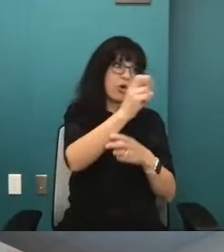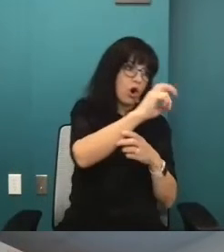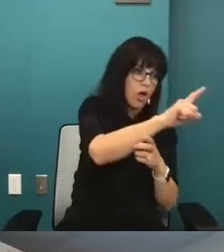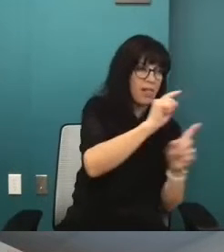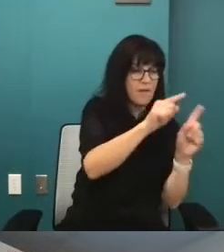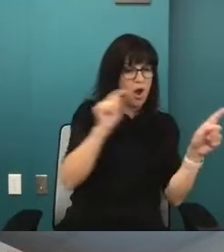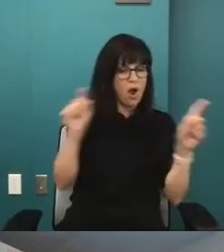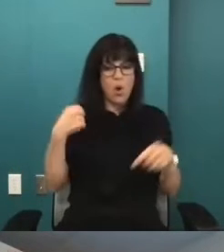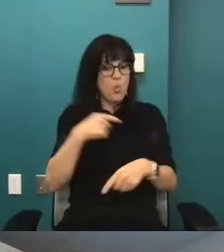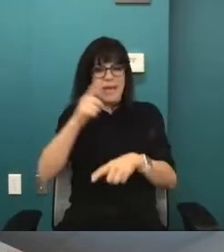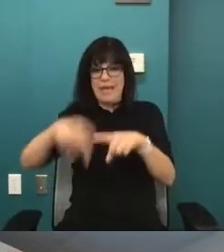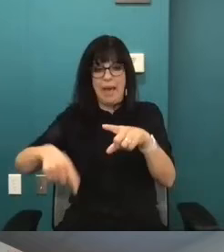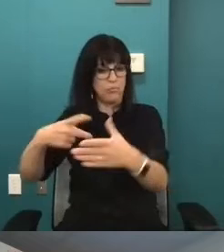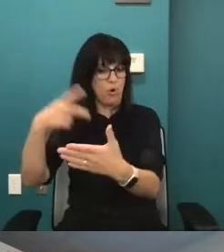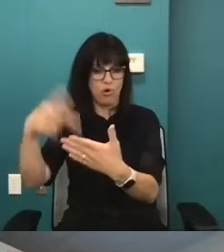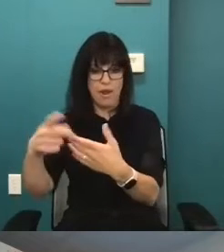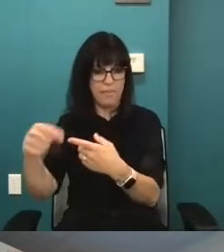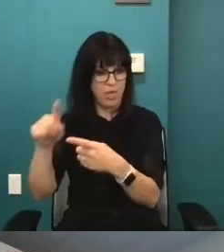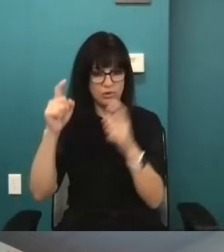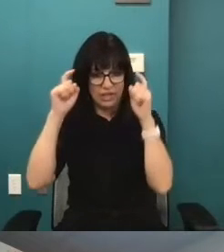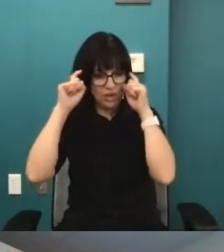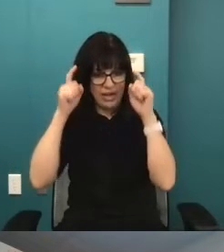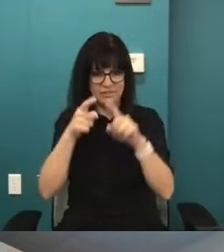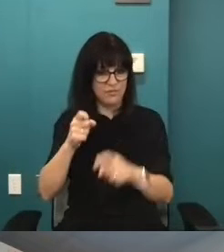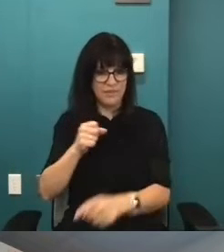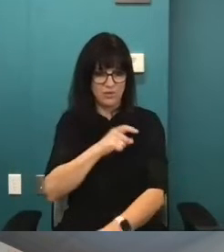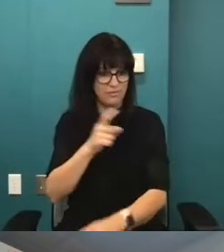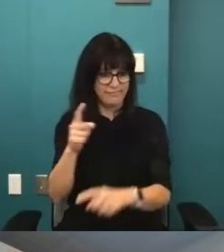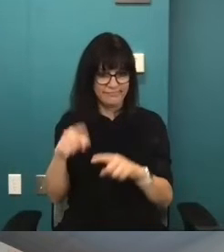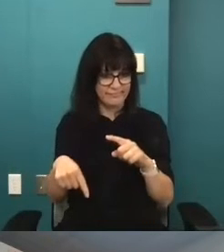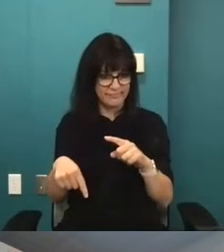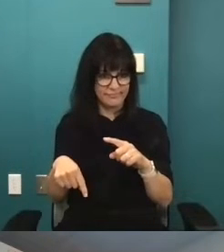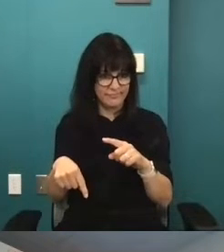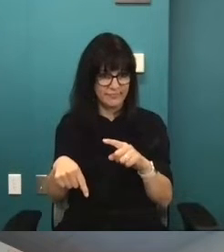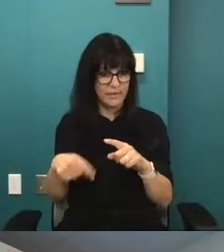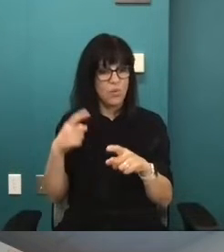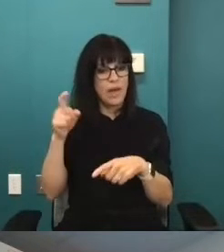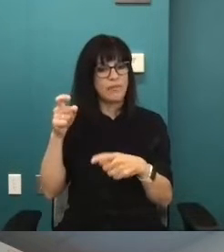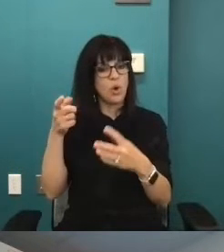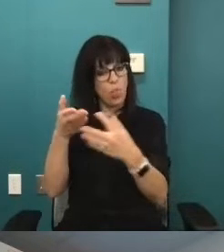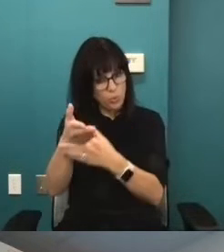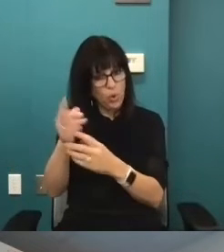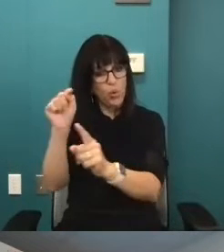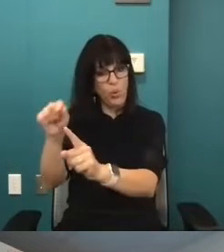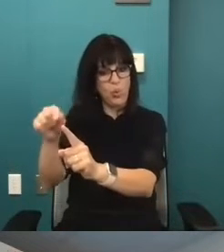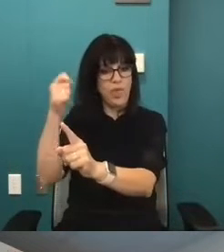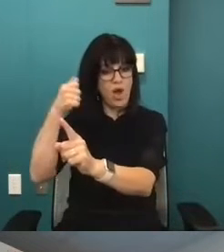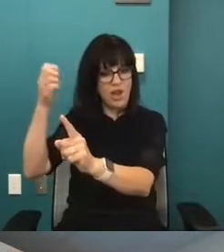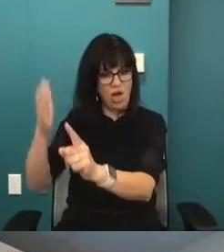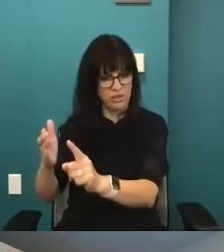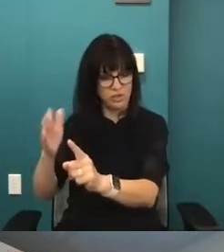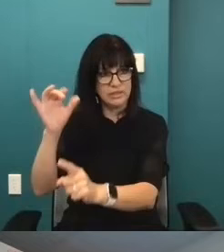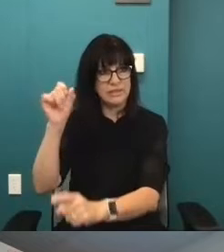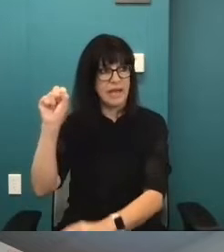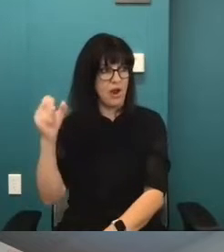We cannot program those hearing aids from St. George. We have got to go through Sarah. And